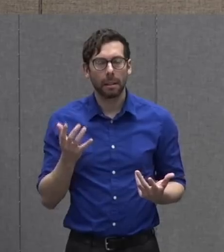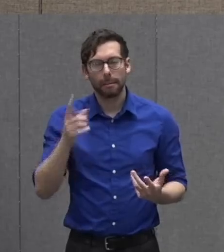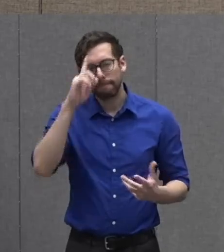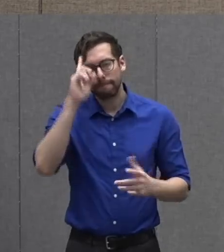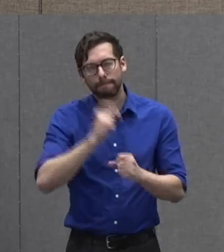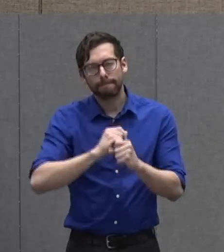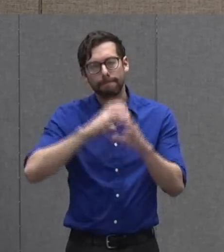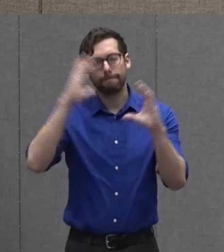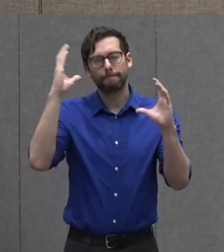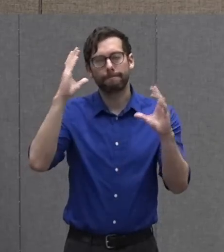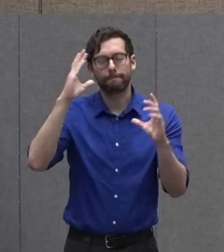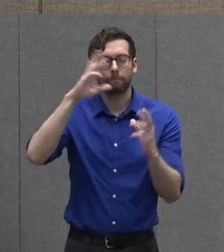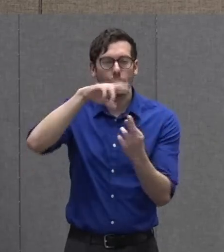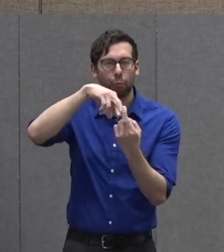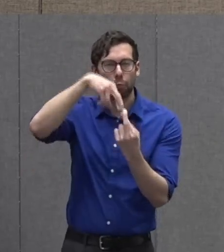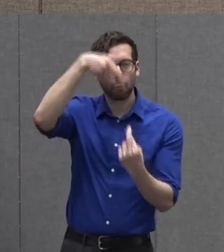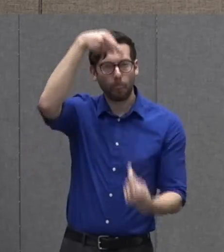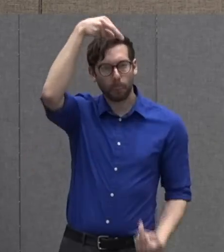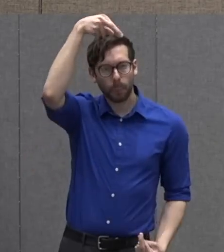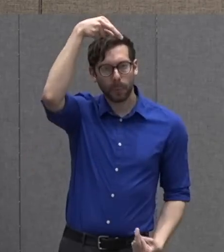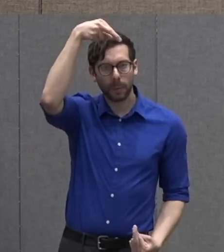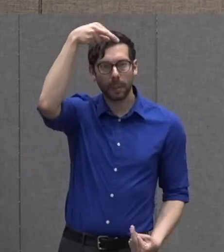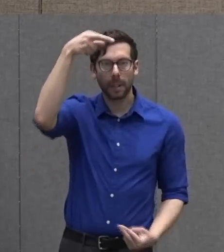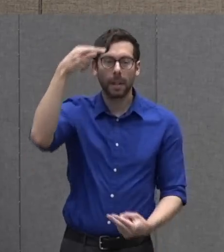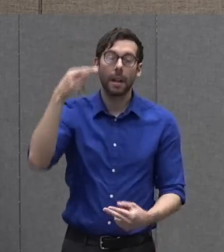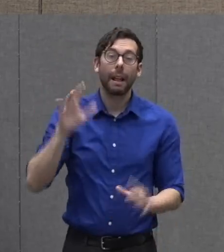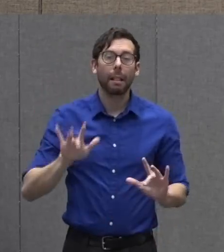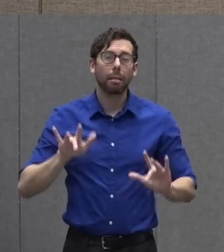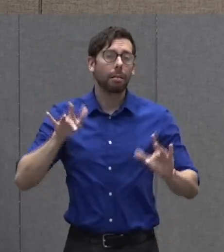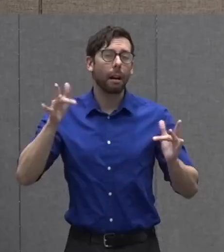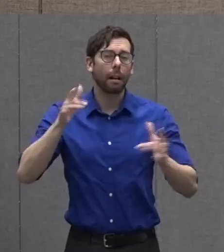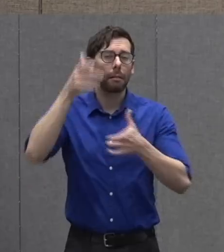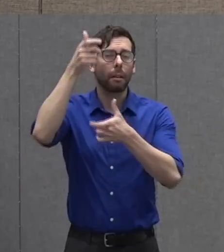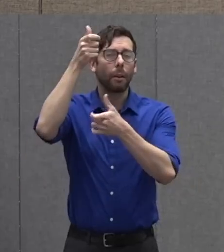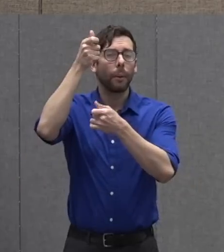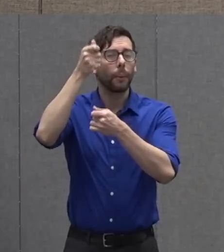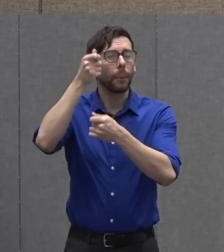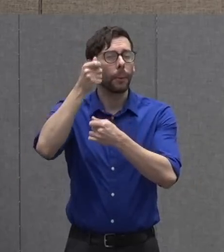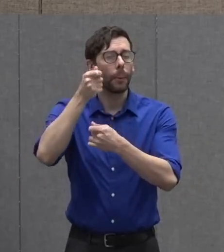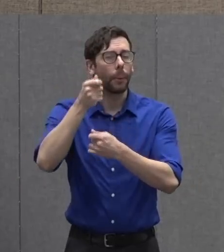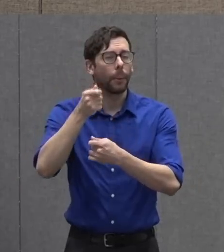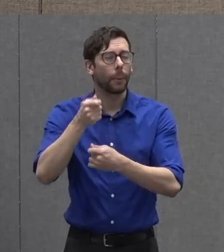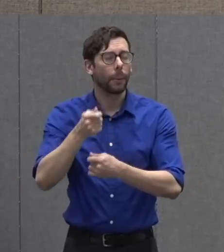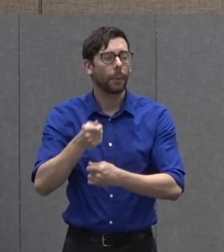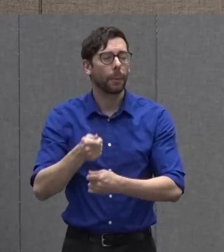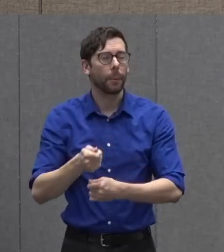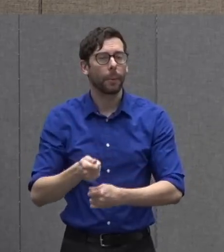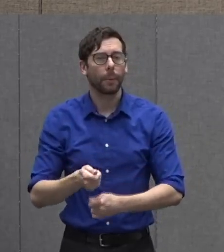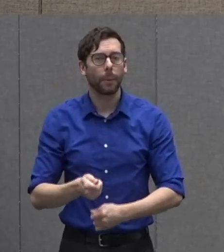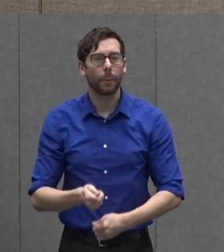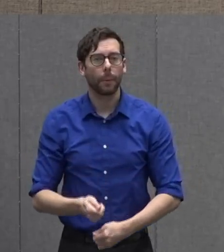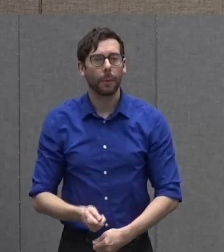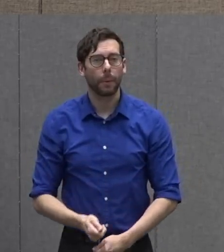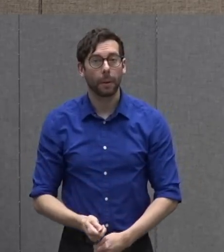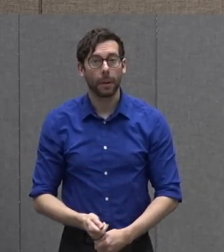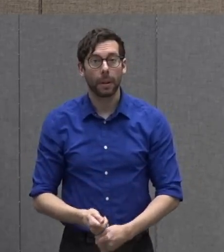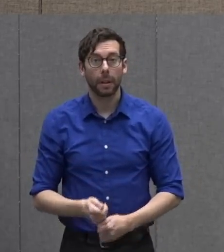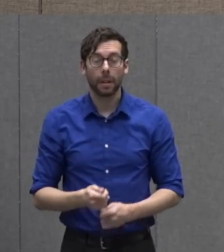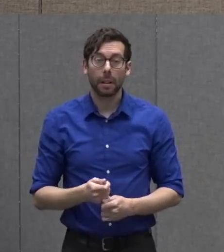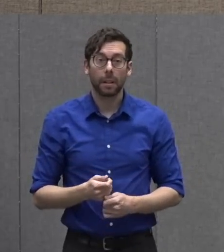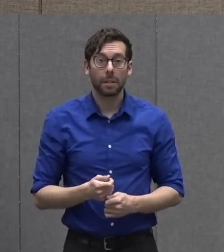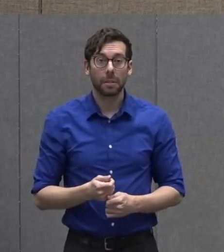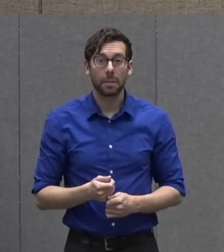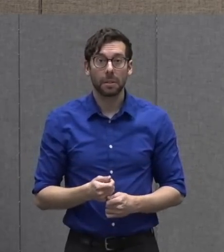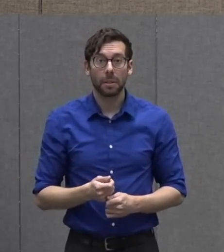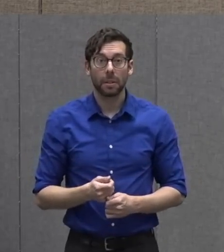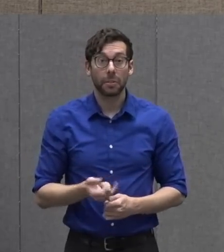I'm pretending I have a piece of rope, and I'm pulling it down softly. So my object, let's say this rope